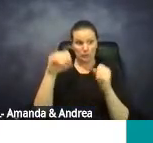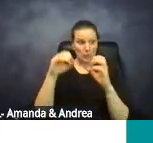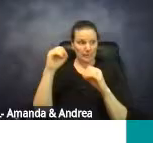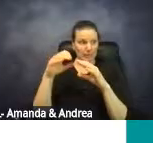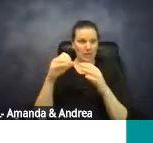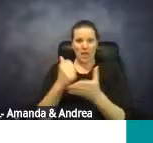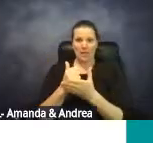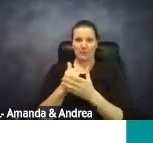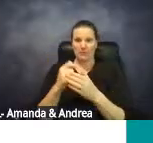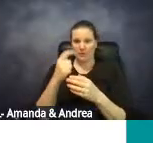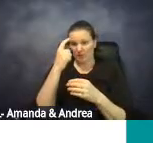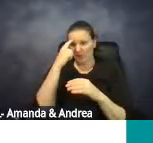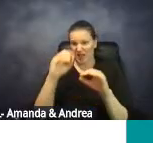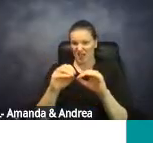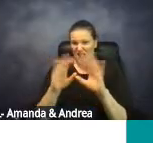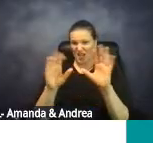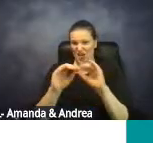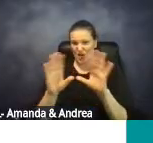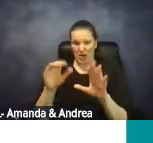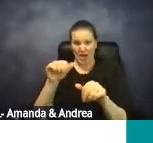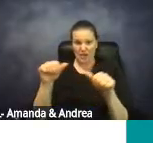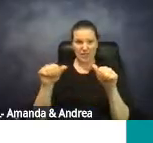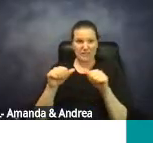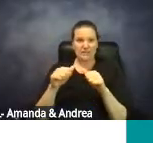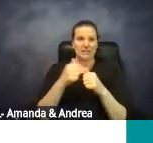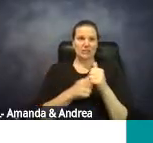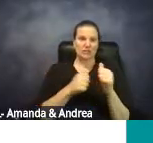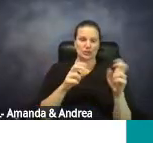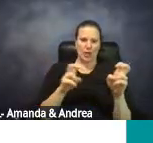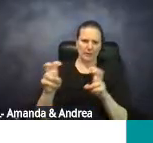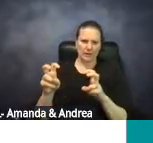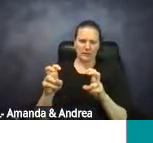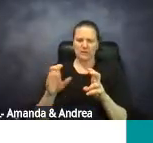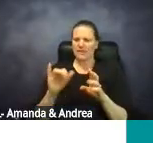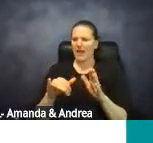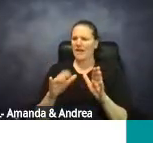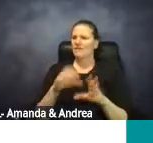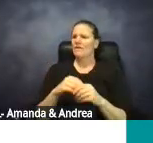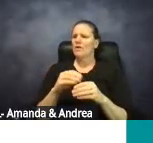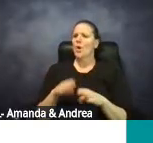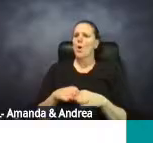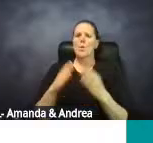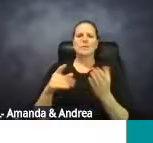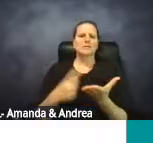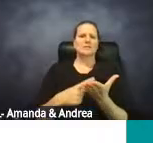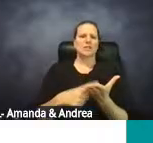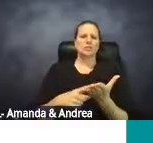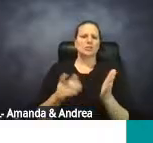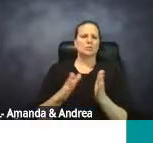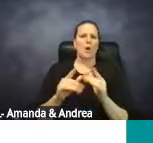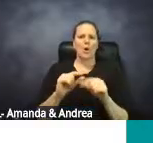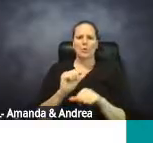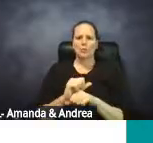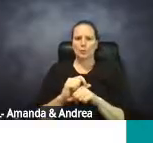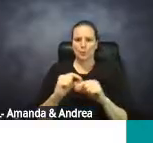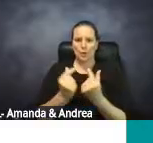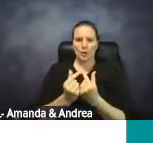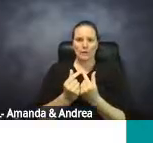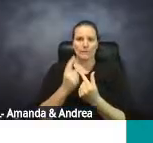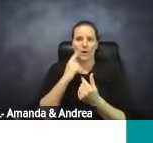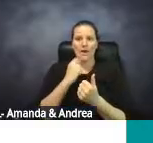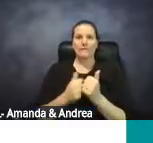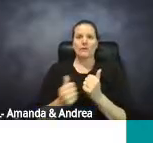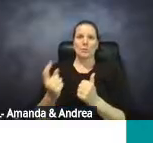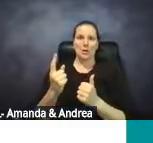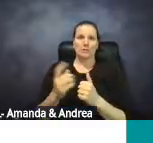clearer areas by topic. And this still involved a lot of open discussion as well as small group work to bring in every voice of the group, while also, again, starting